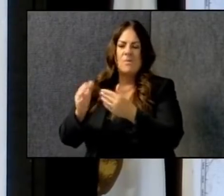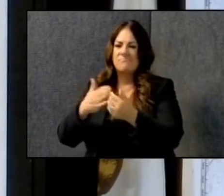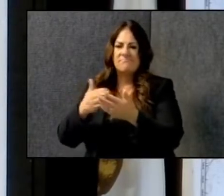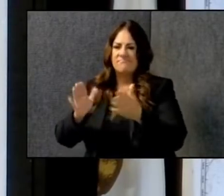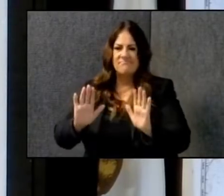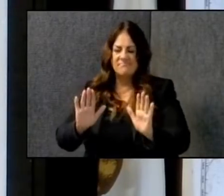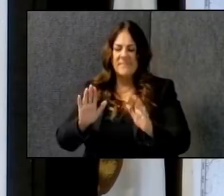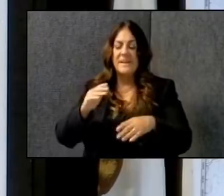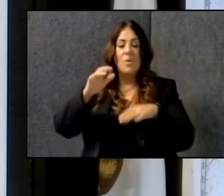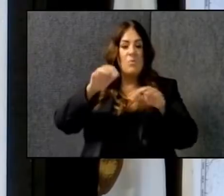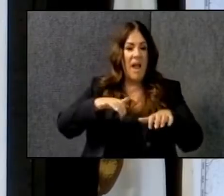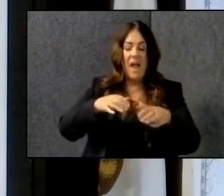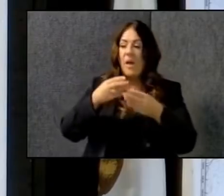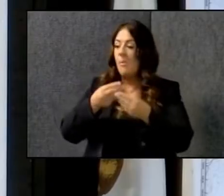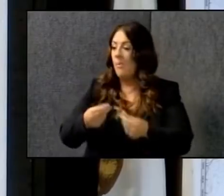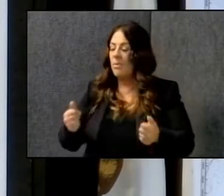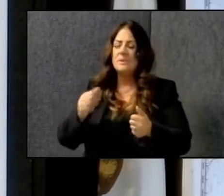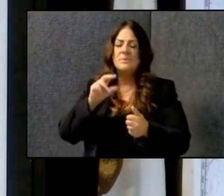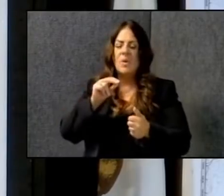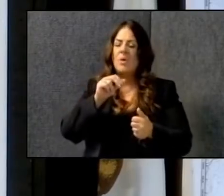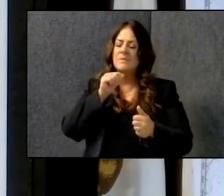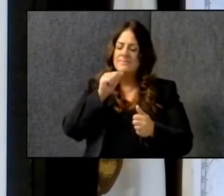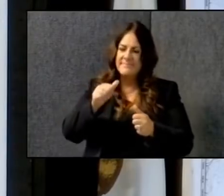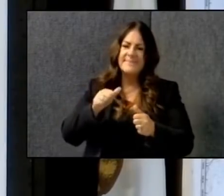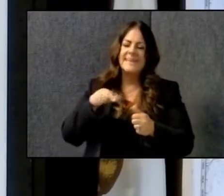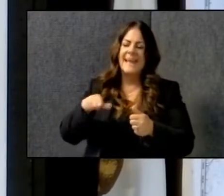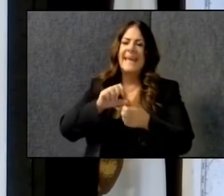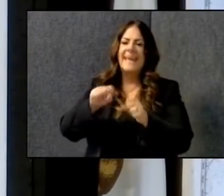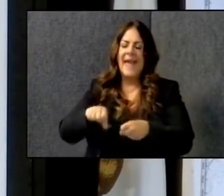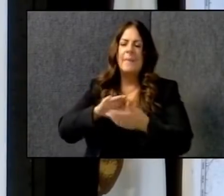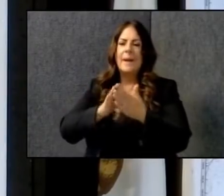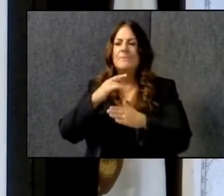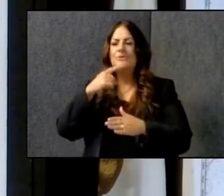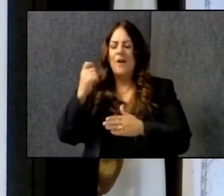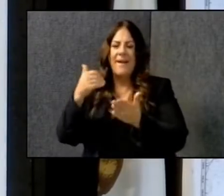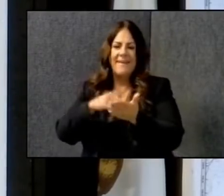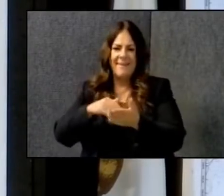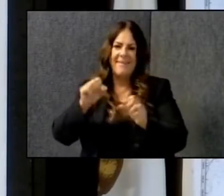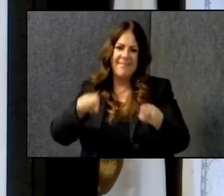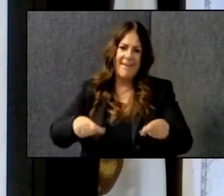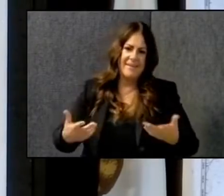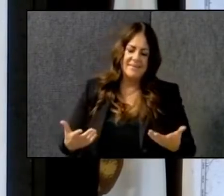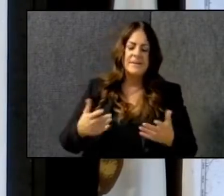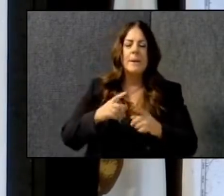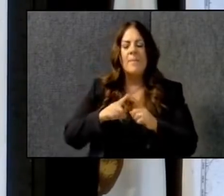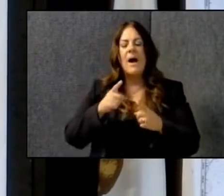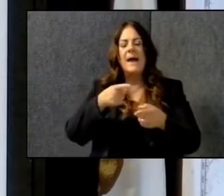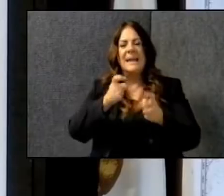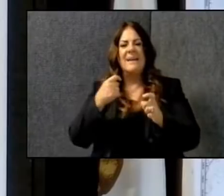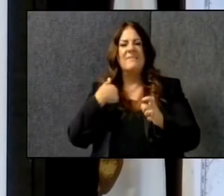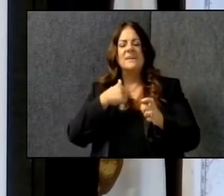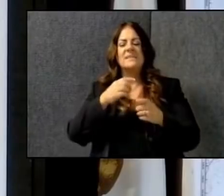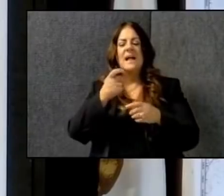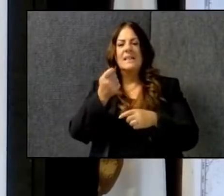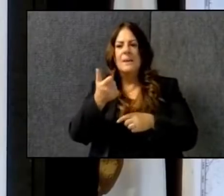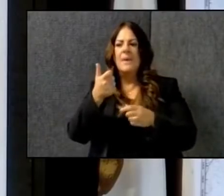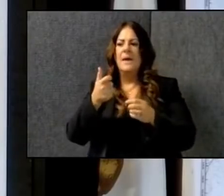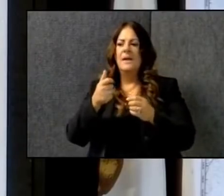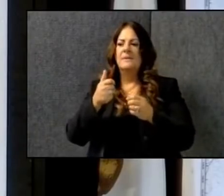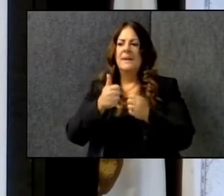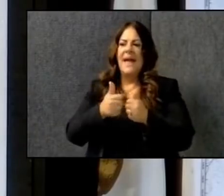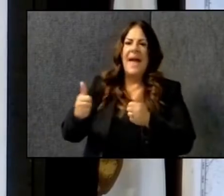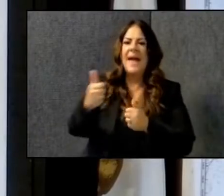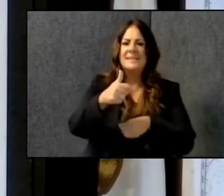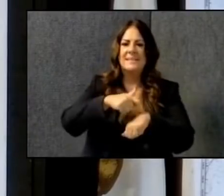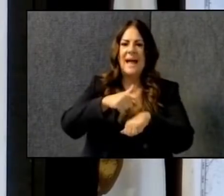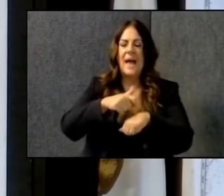public recognizes that. This is not a season-ending event, unfortunately. This just gave us a little bit of opportunity